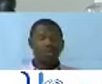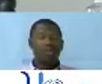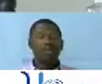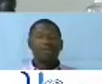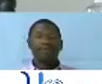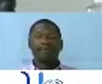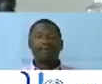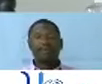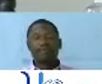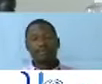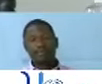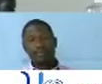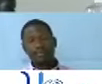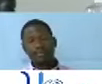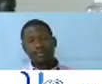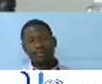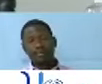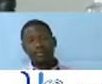I